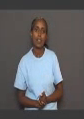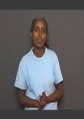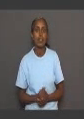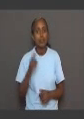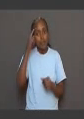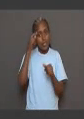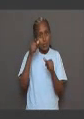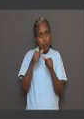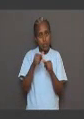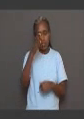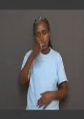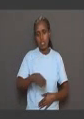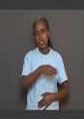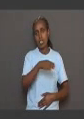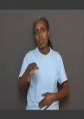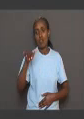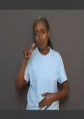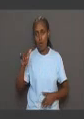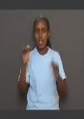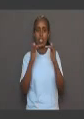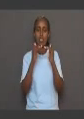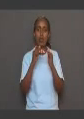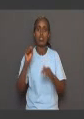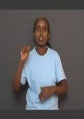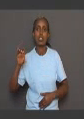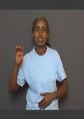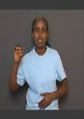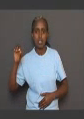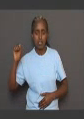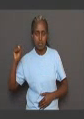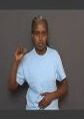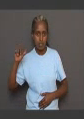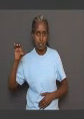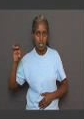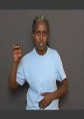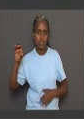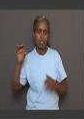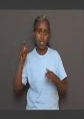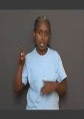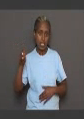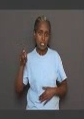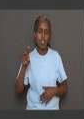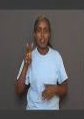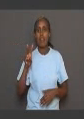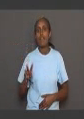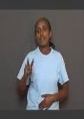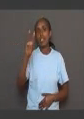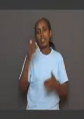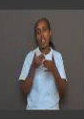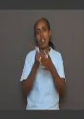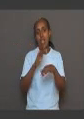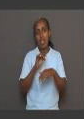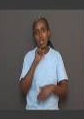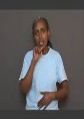Notice that the graph of y equals secant x has vertical asymptotes